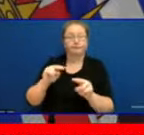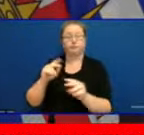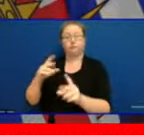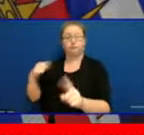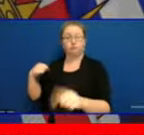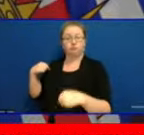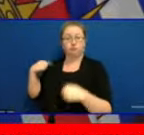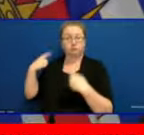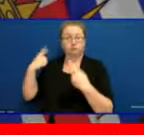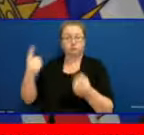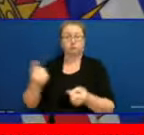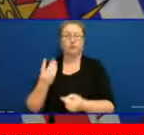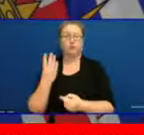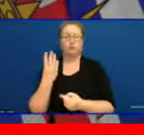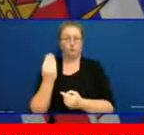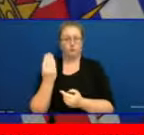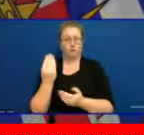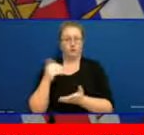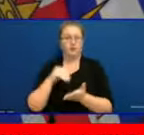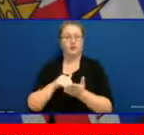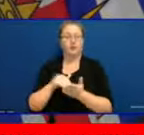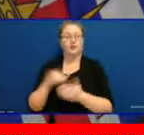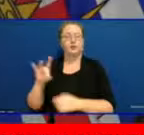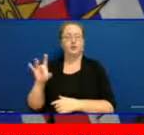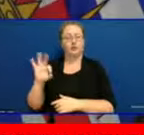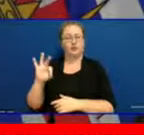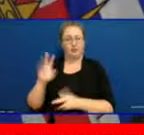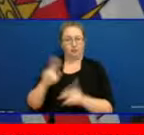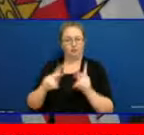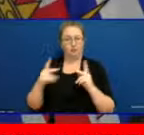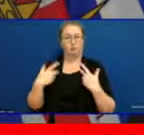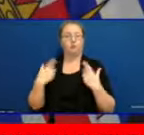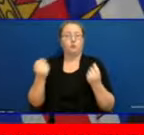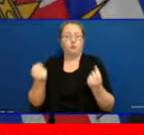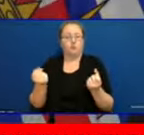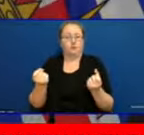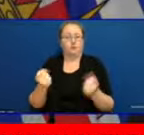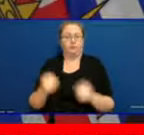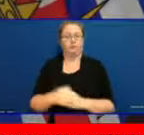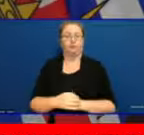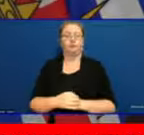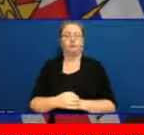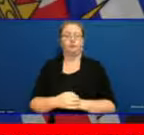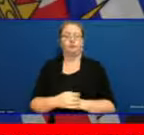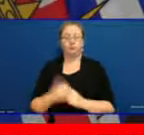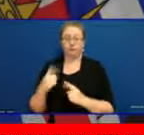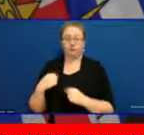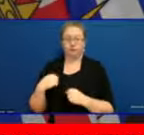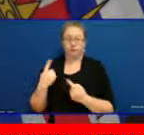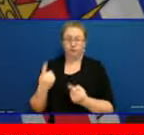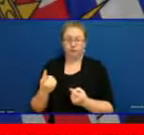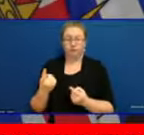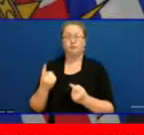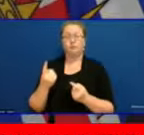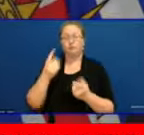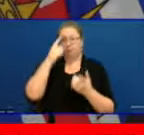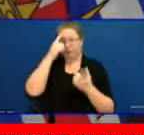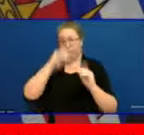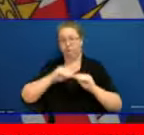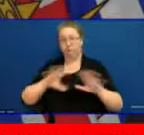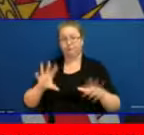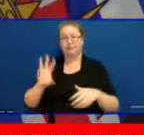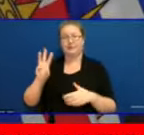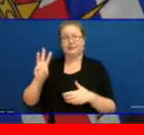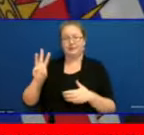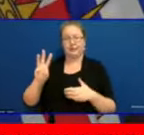from COVID-19. In the past 2 days, we've had 6 new healthcare facility outbreaks at the